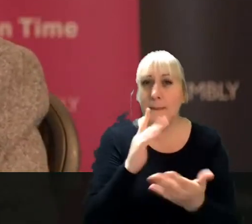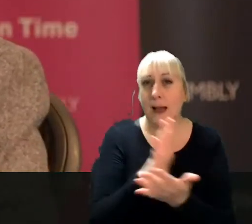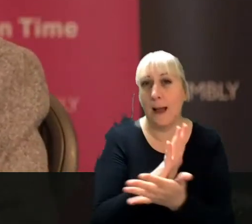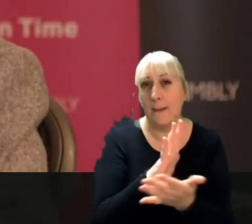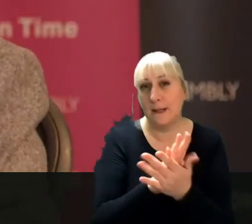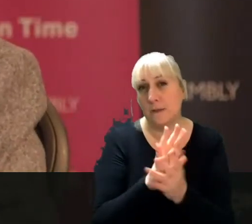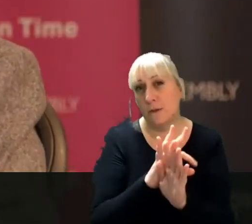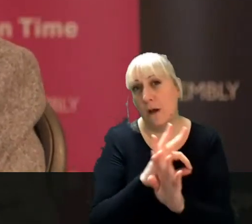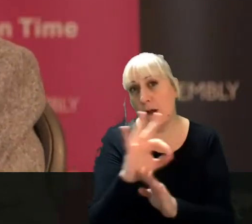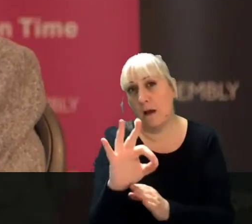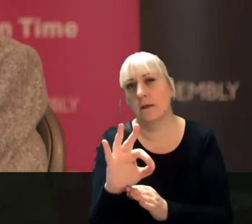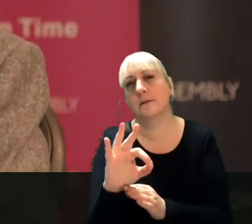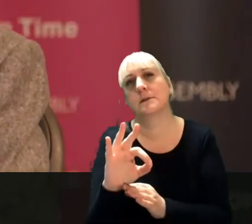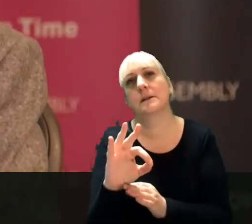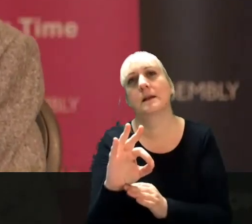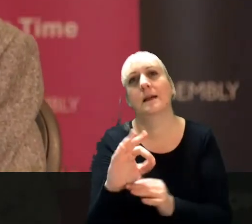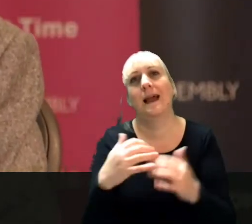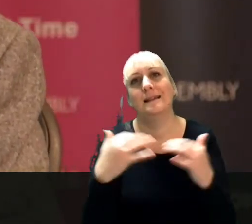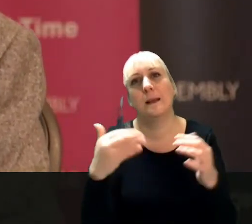Buff. Thank you.